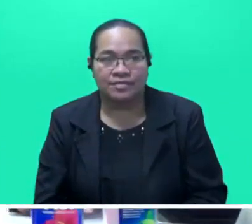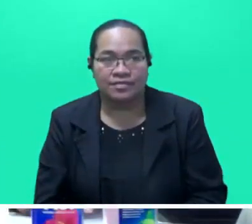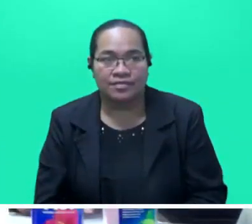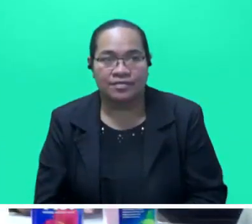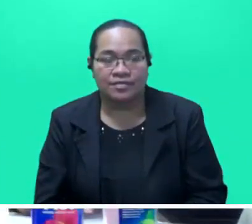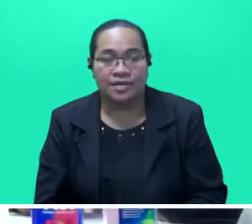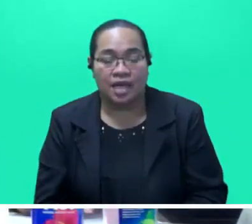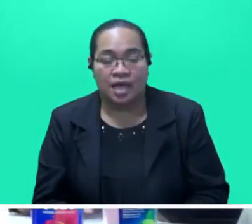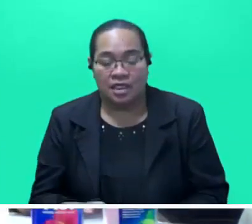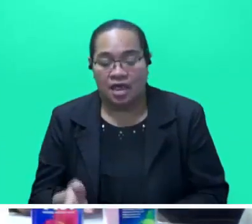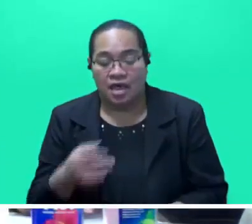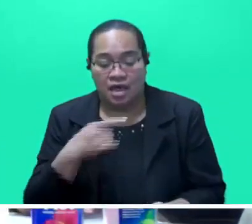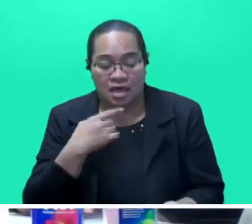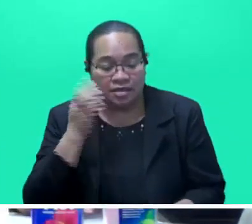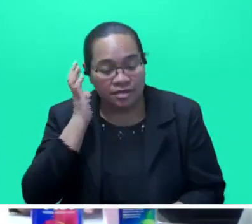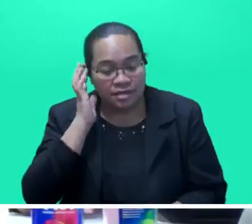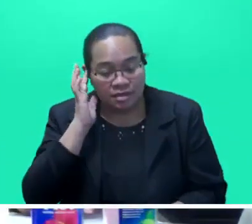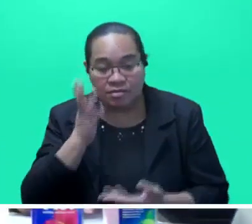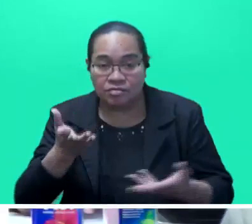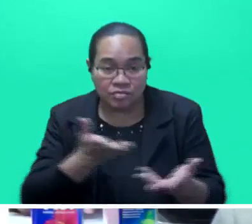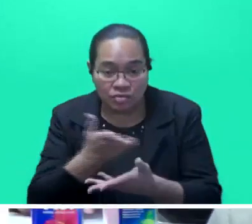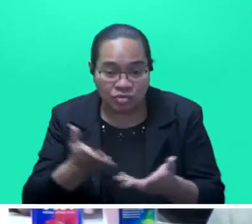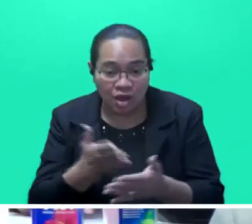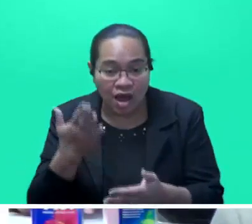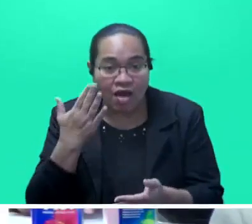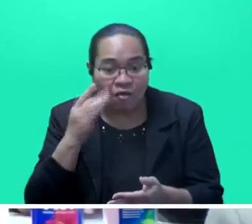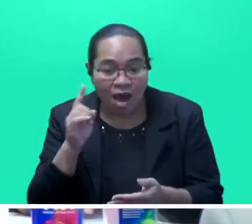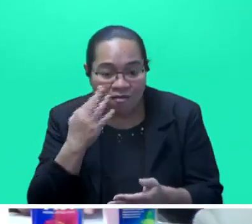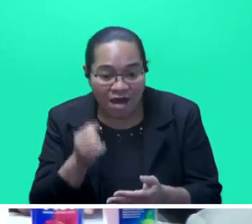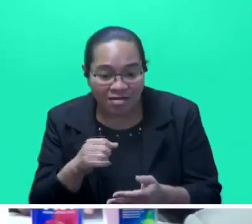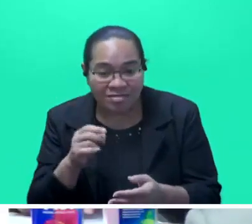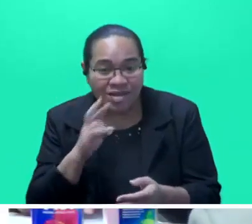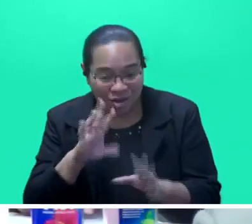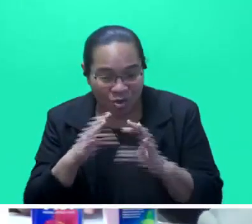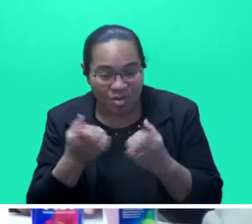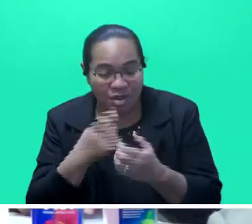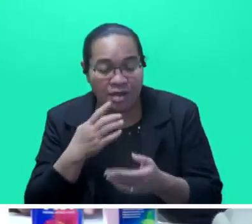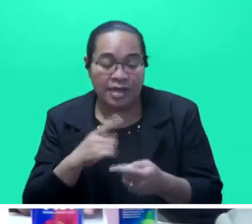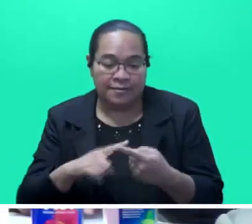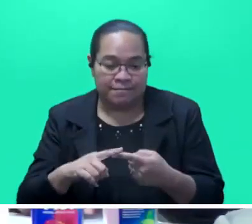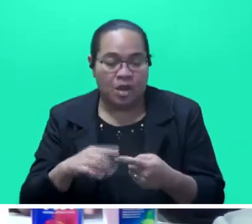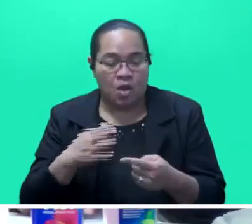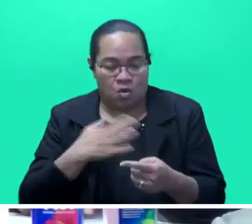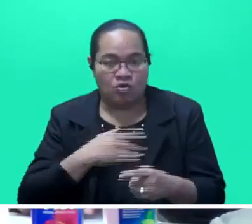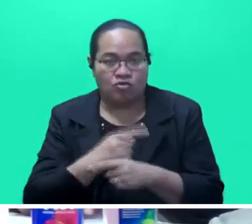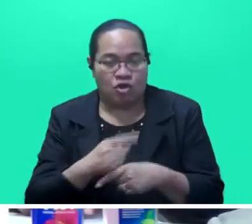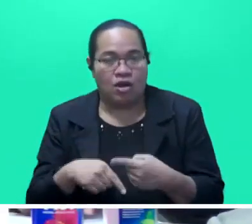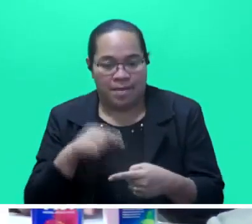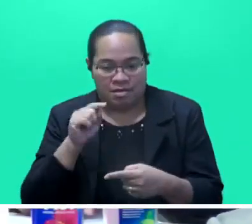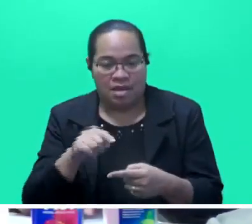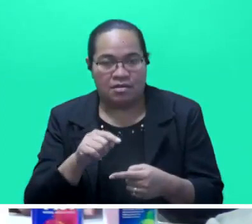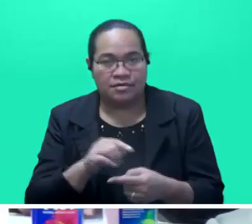The deliberations of the findings by the committee. Mr. Speaker, sir, I will now speak on the deliberations and findings.